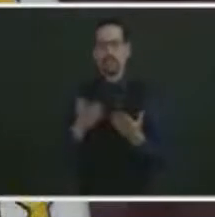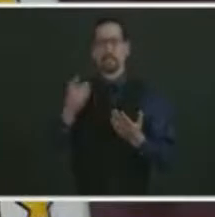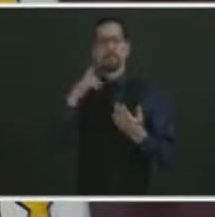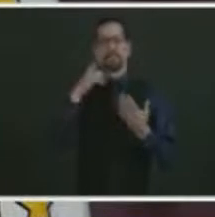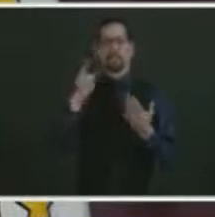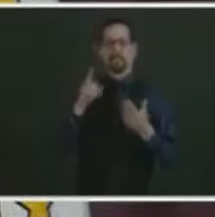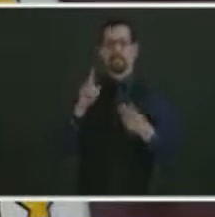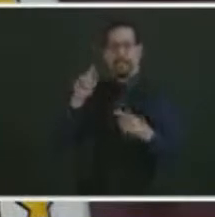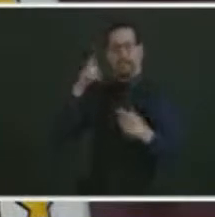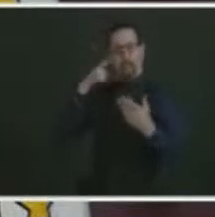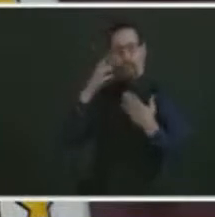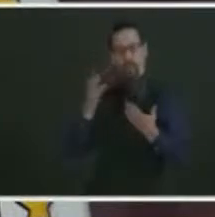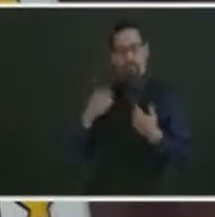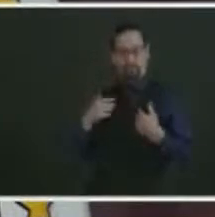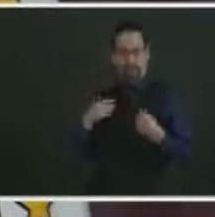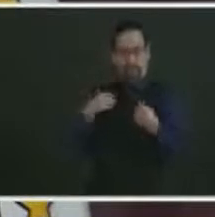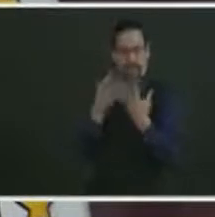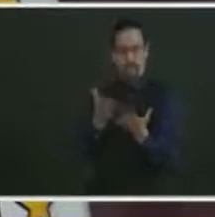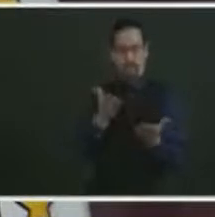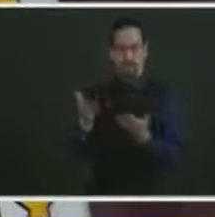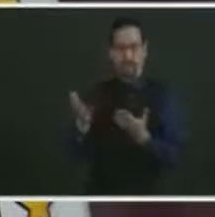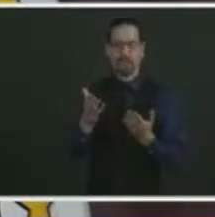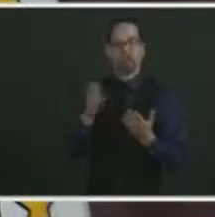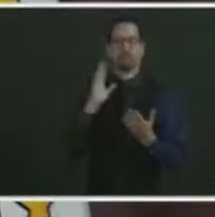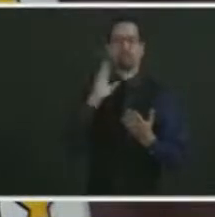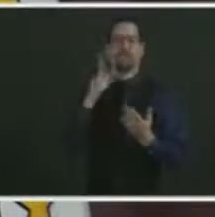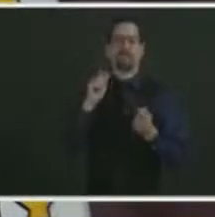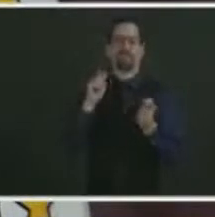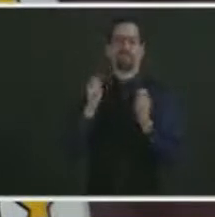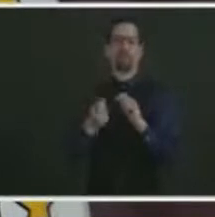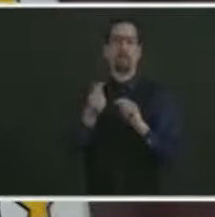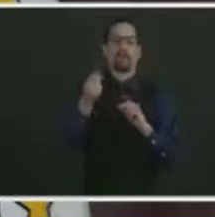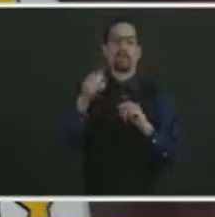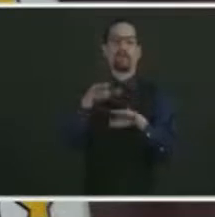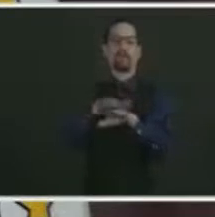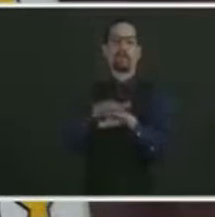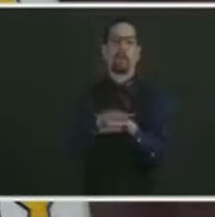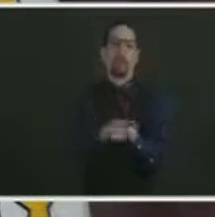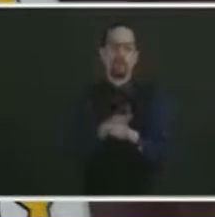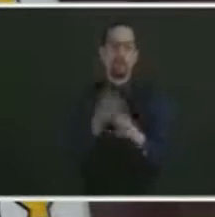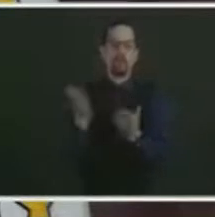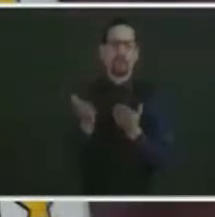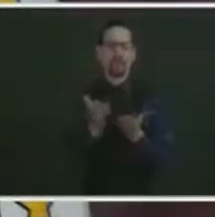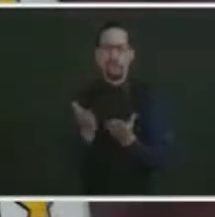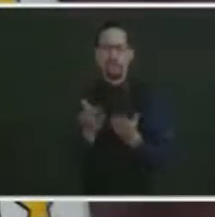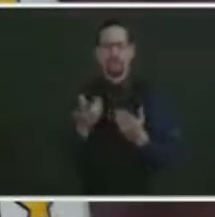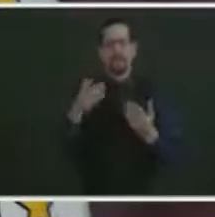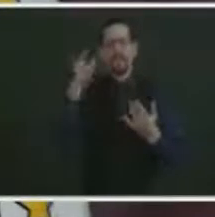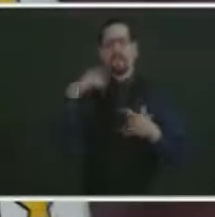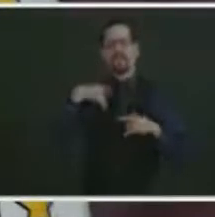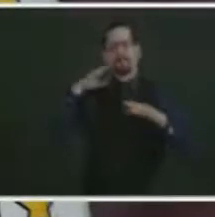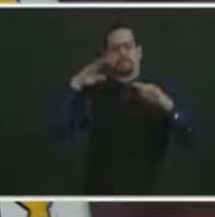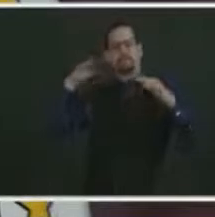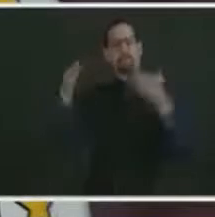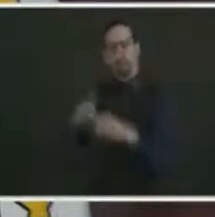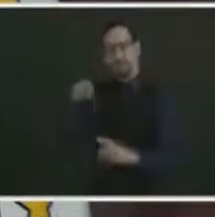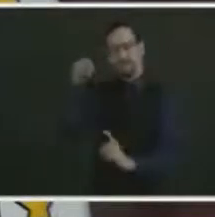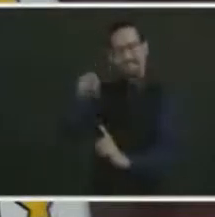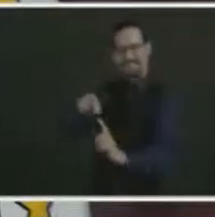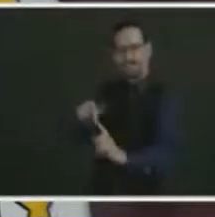services, which is why at the moment I am more focused on continuing